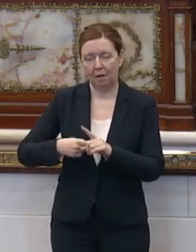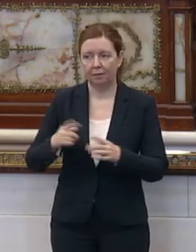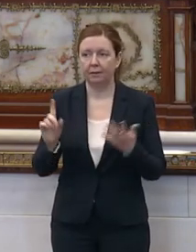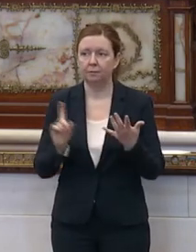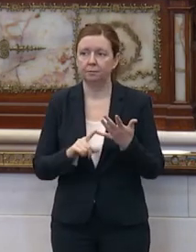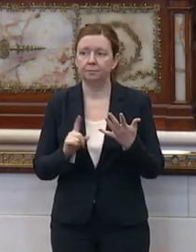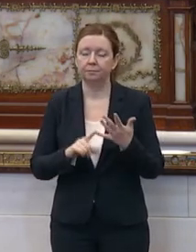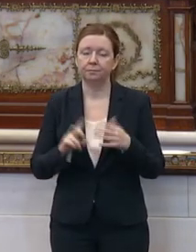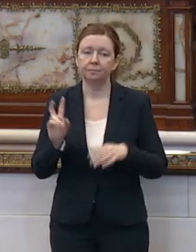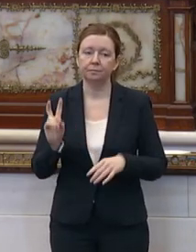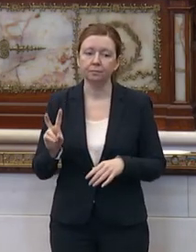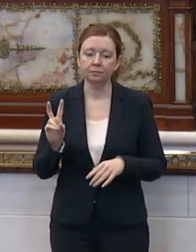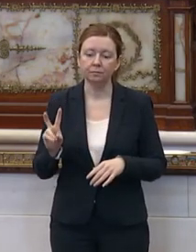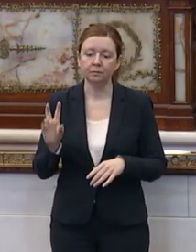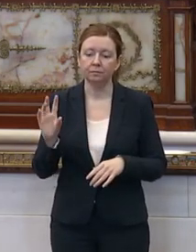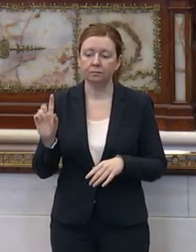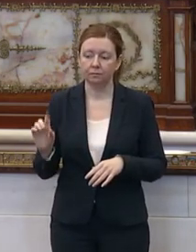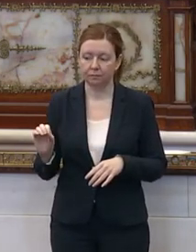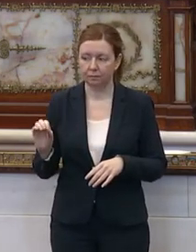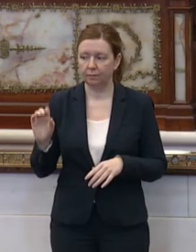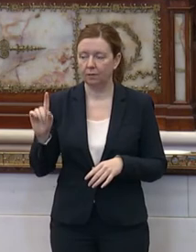Month. And resolution number